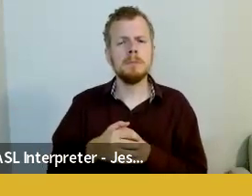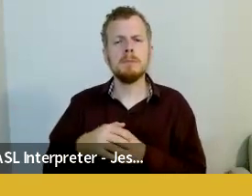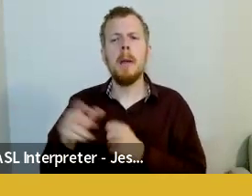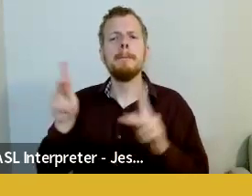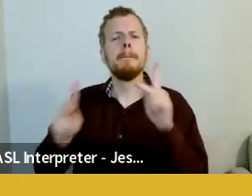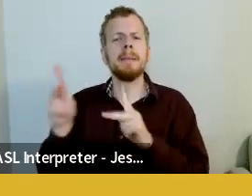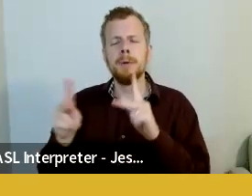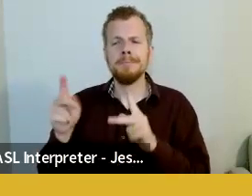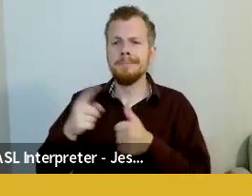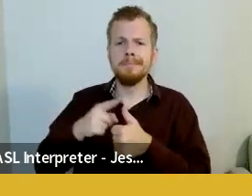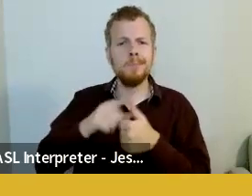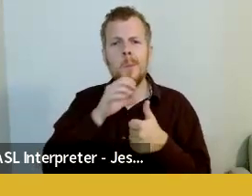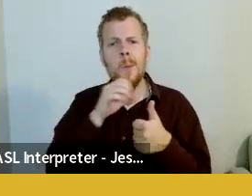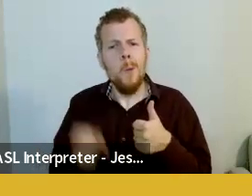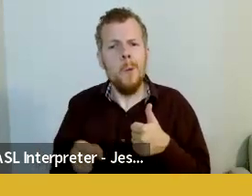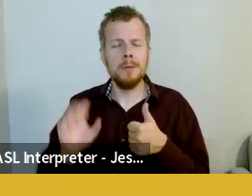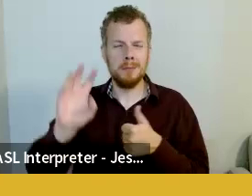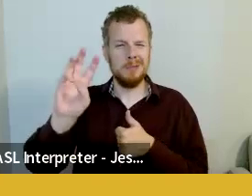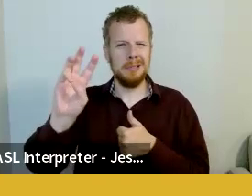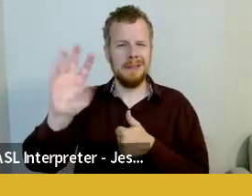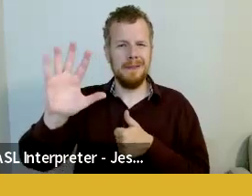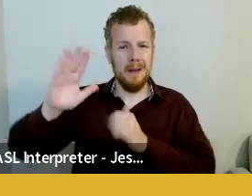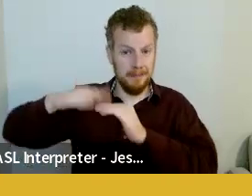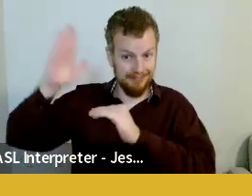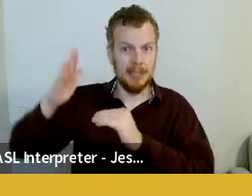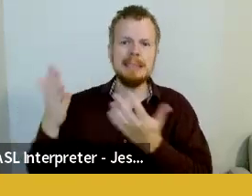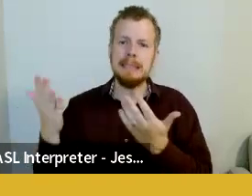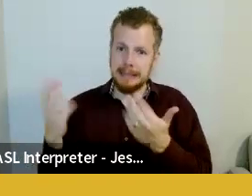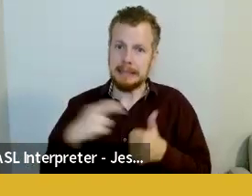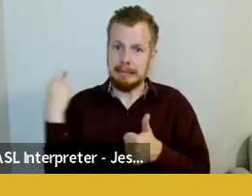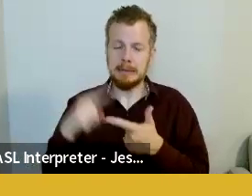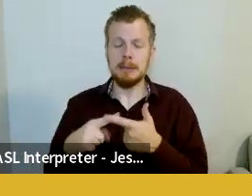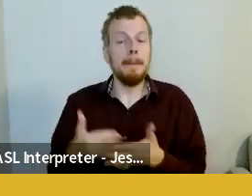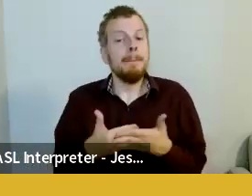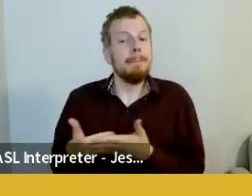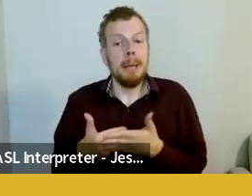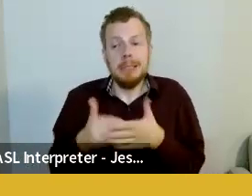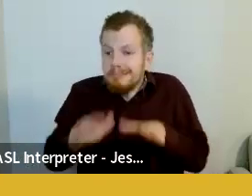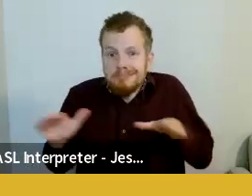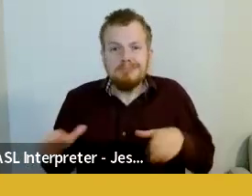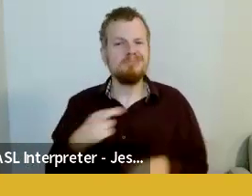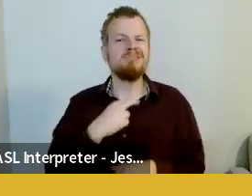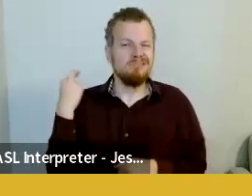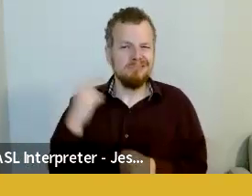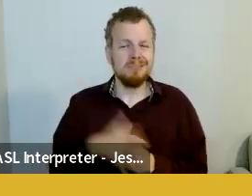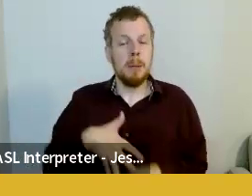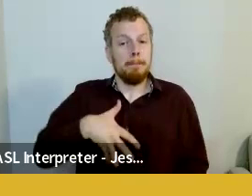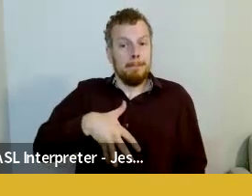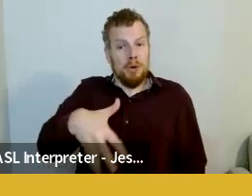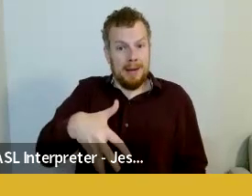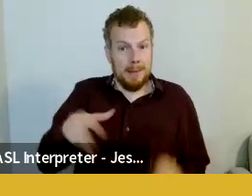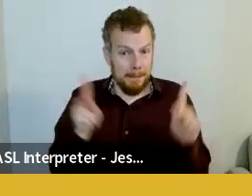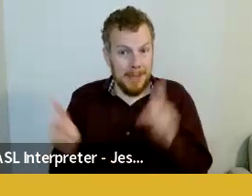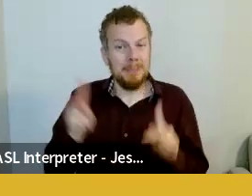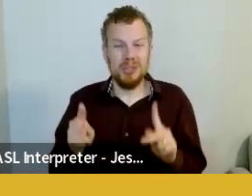adults, so anyone 65 years and older, infants and children, pregnant people,